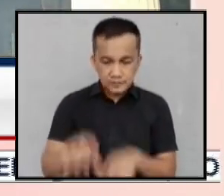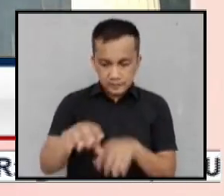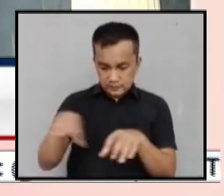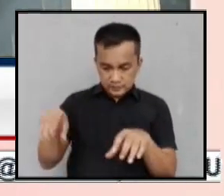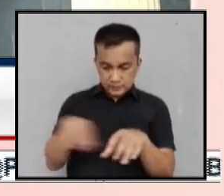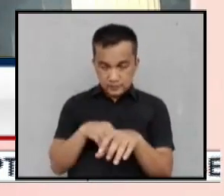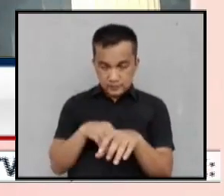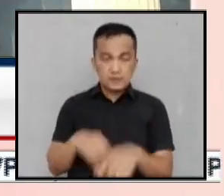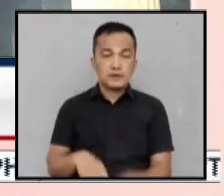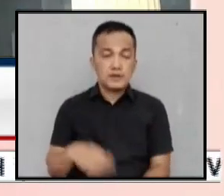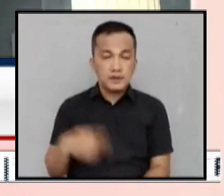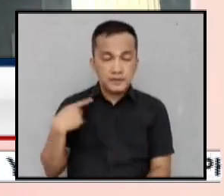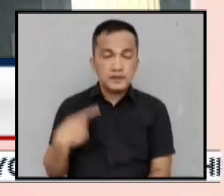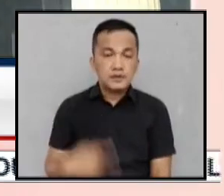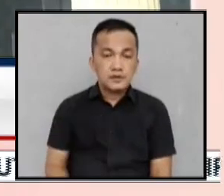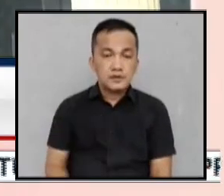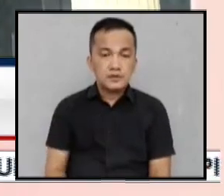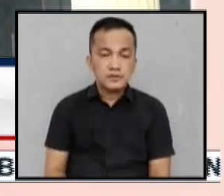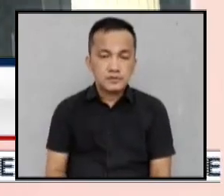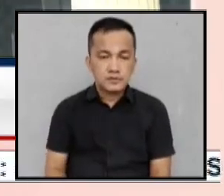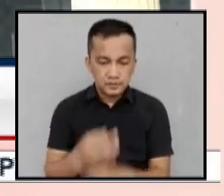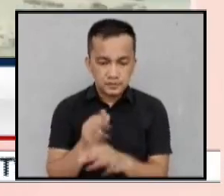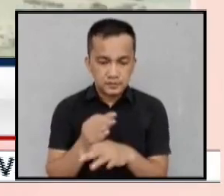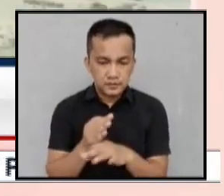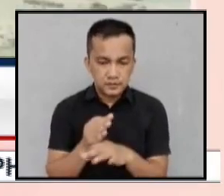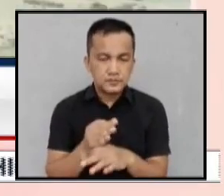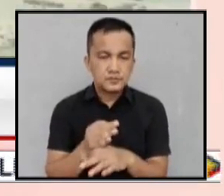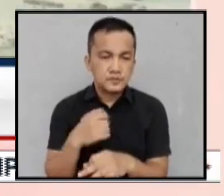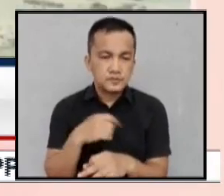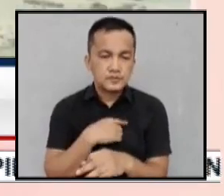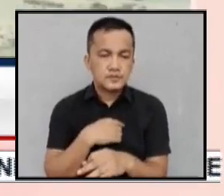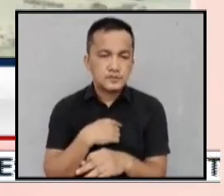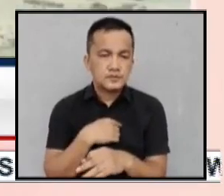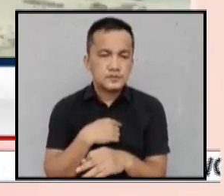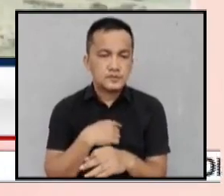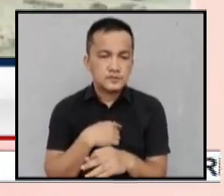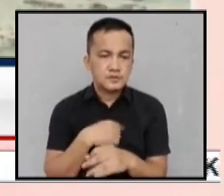building na inaayos po namin. No? So we're